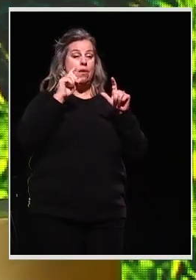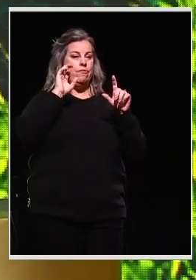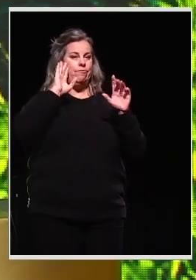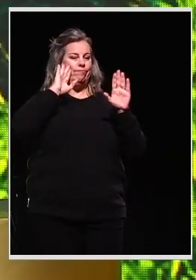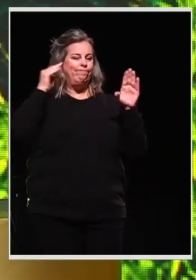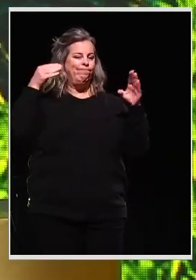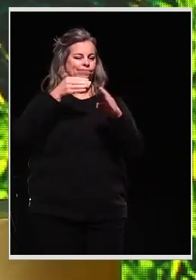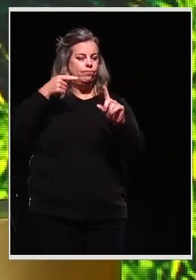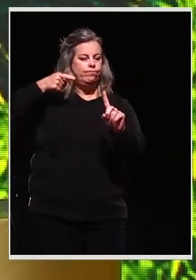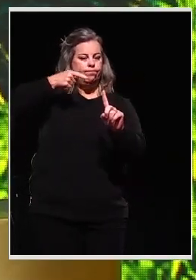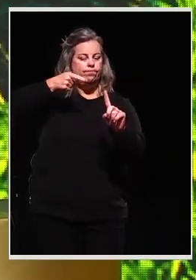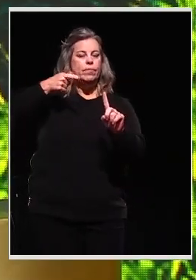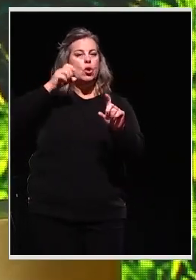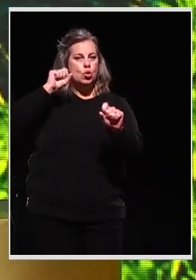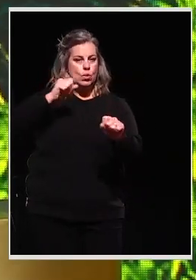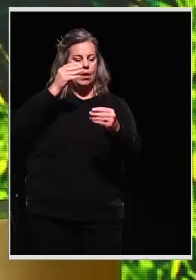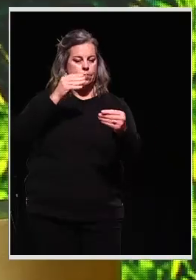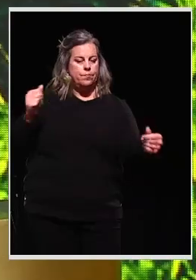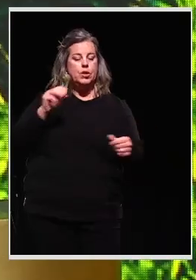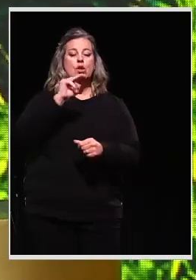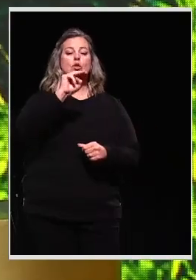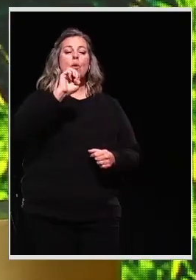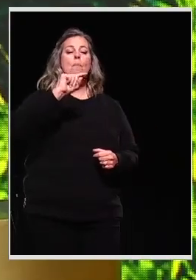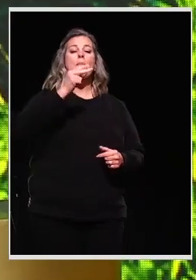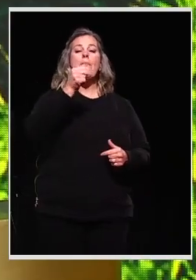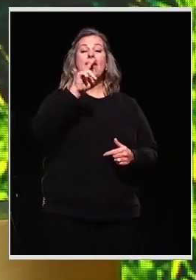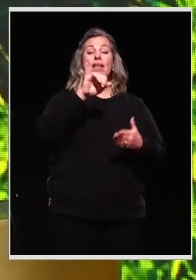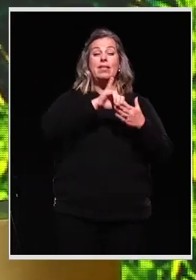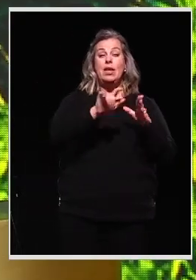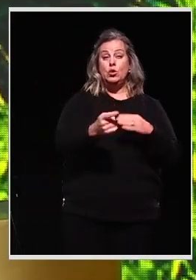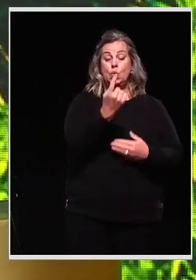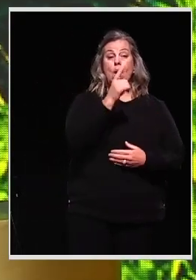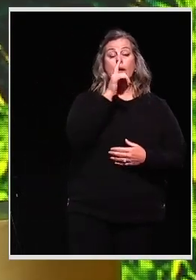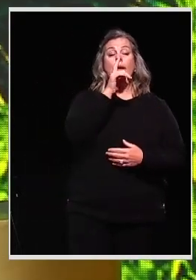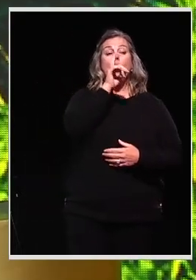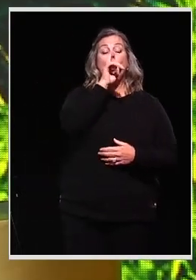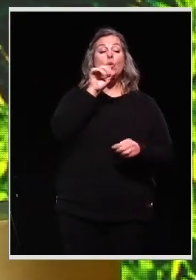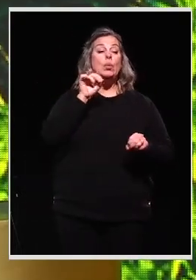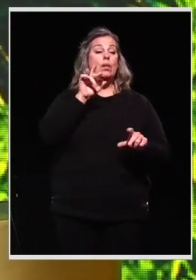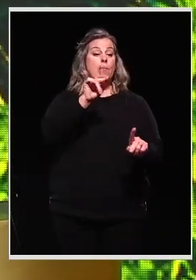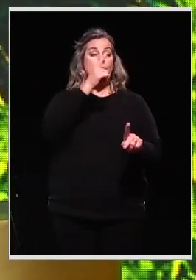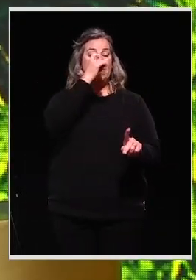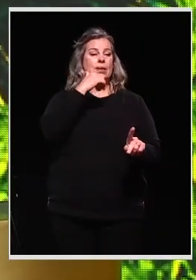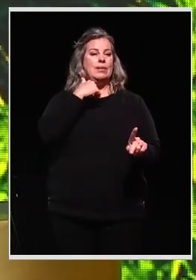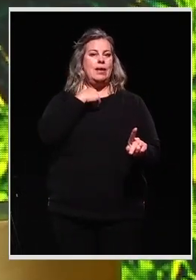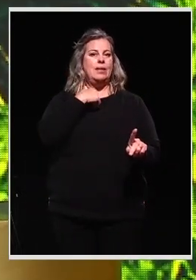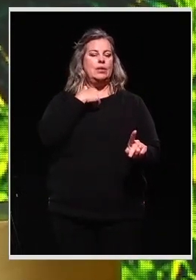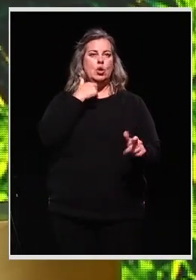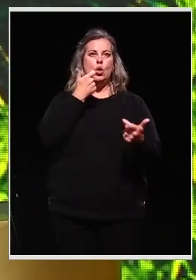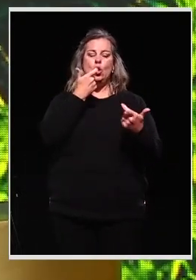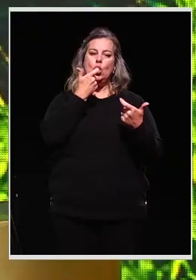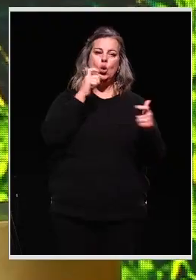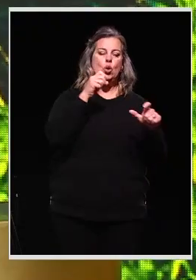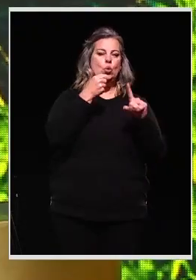the board, then you start to get there. And so methane is one of those. It's a real opportunity because it has such an outsized impact. It is such a